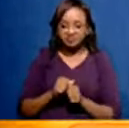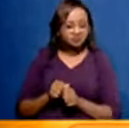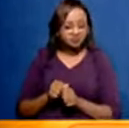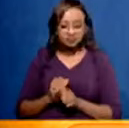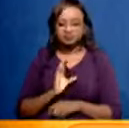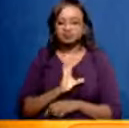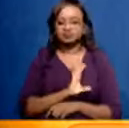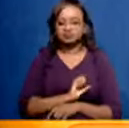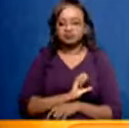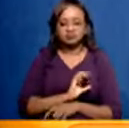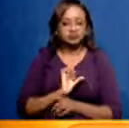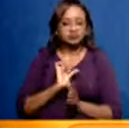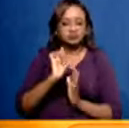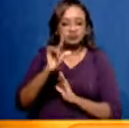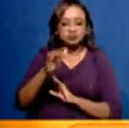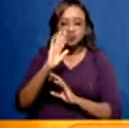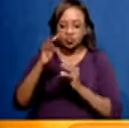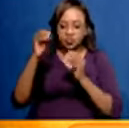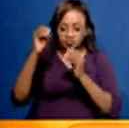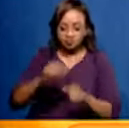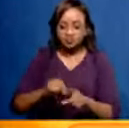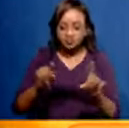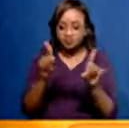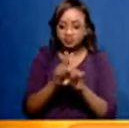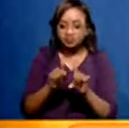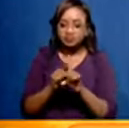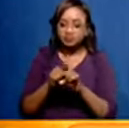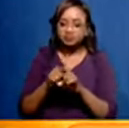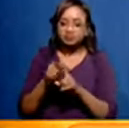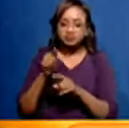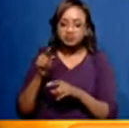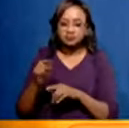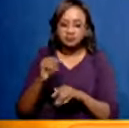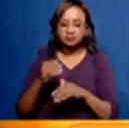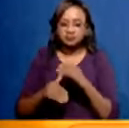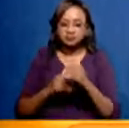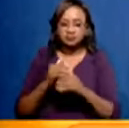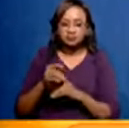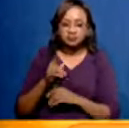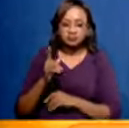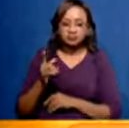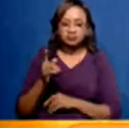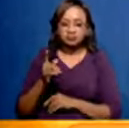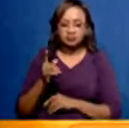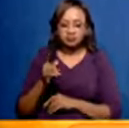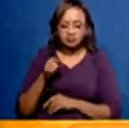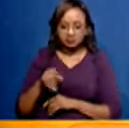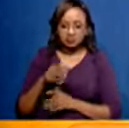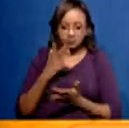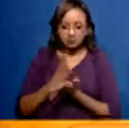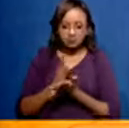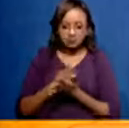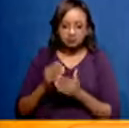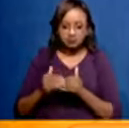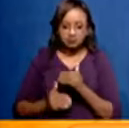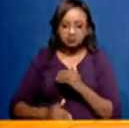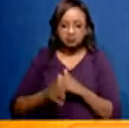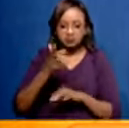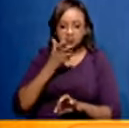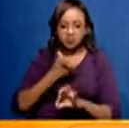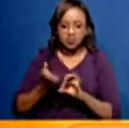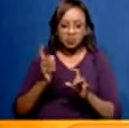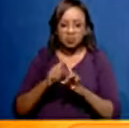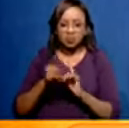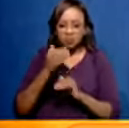higher education journey, including from the University of Nairobi. This road will be very hard, but hard is